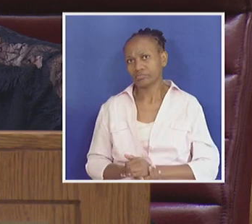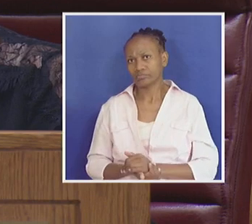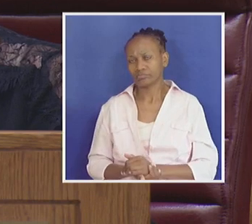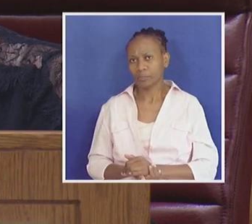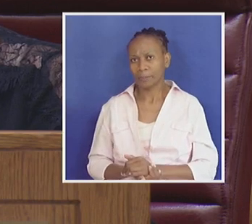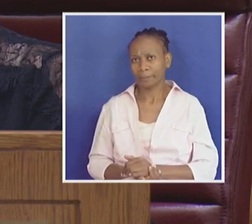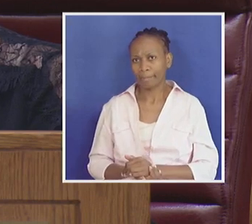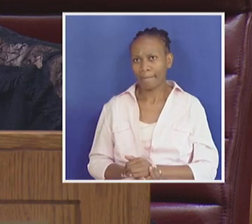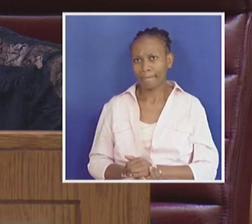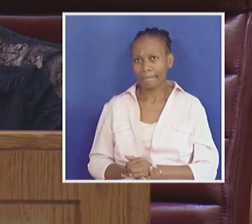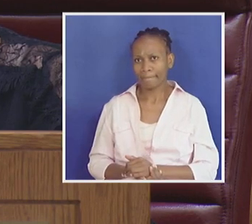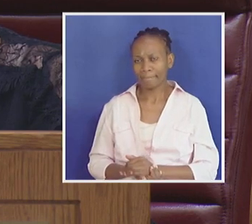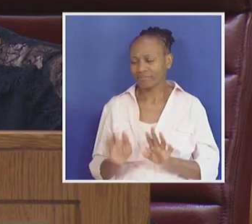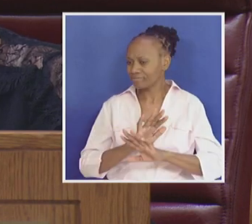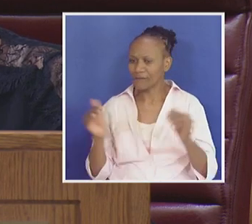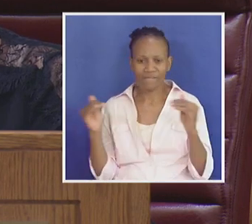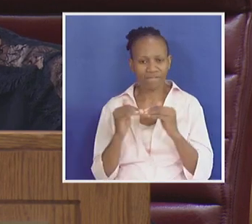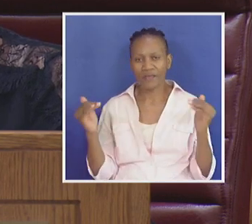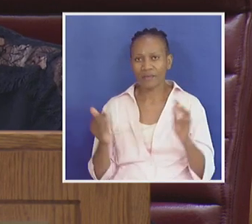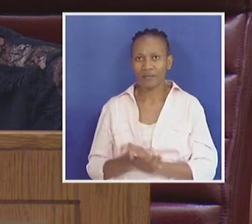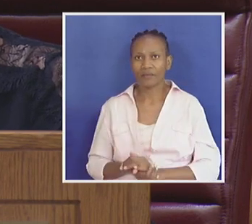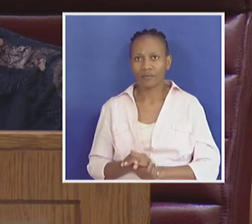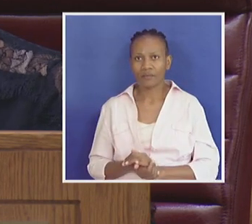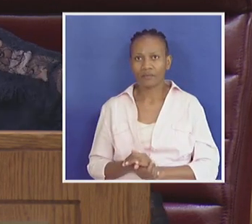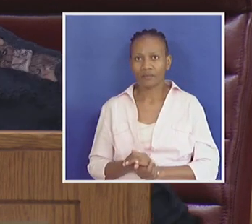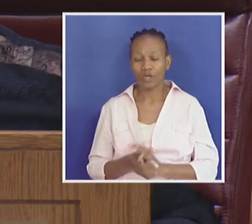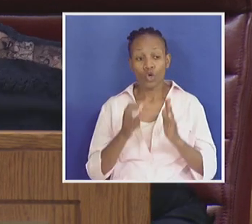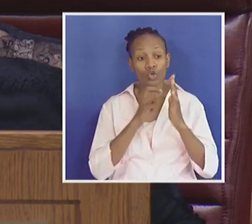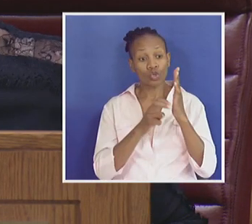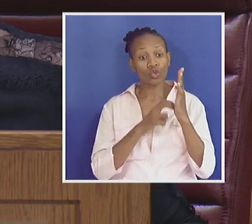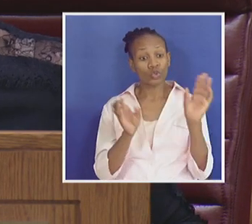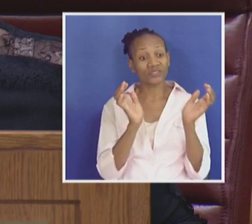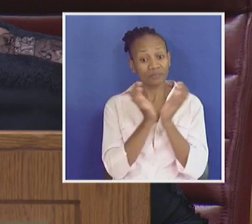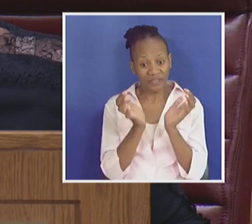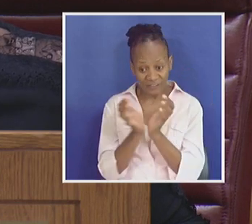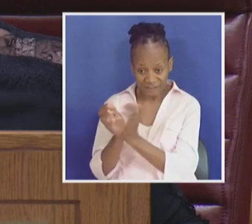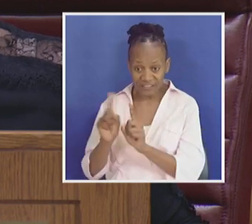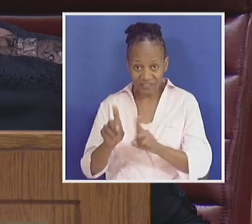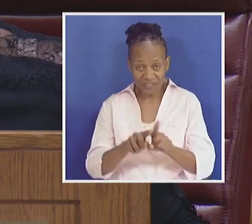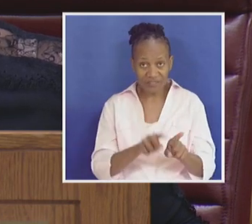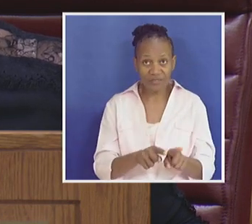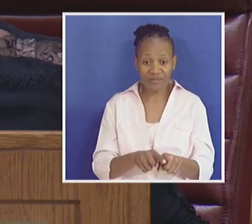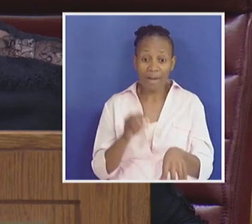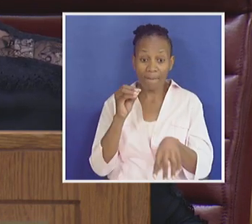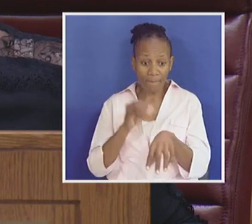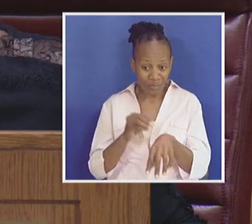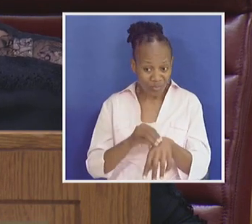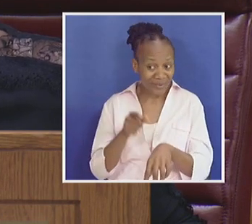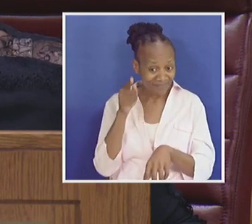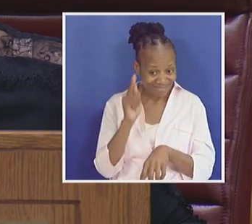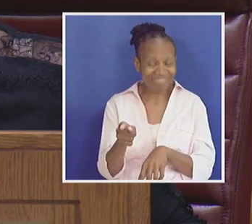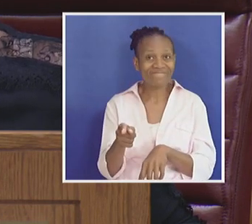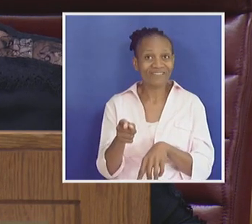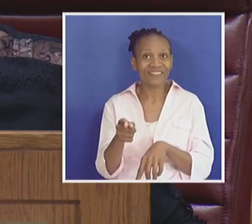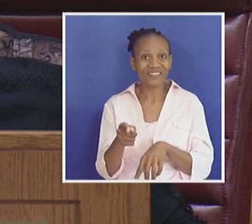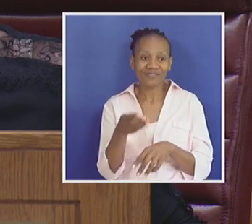fact, in the subcommittee on rules meetings, this problem was put